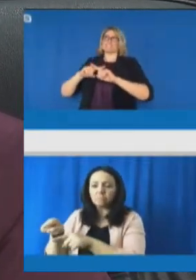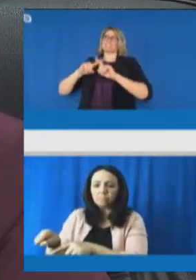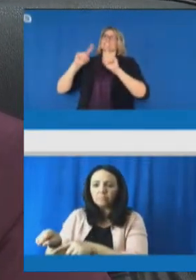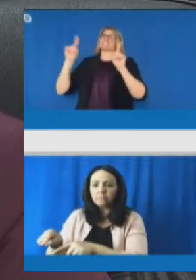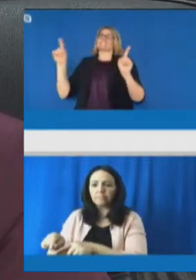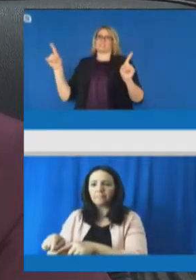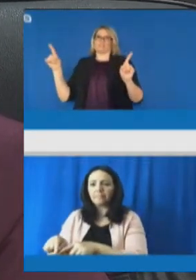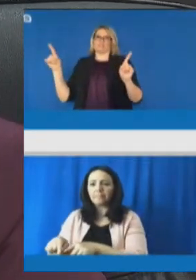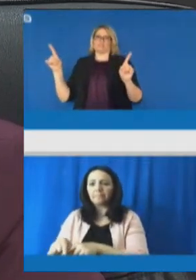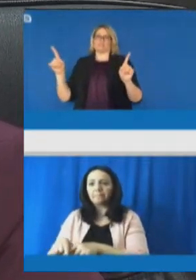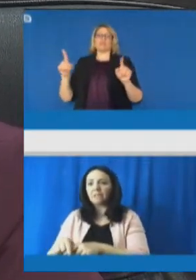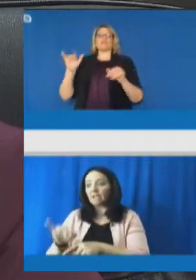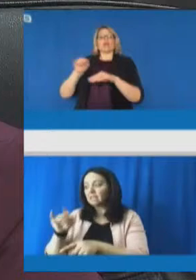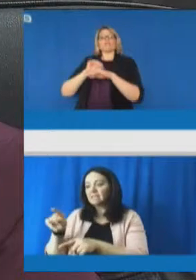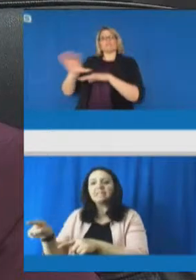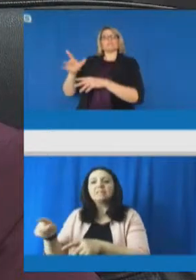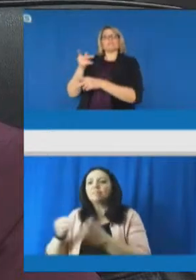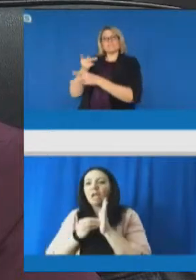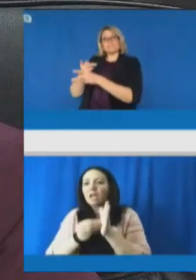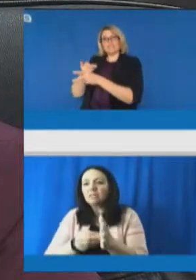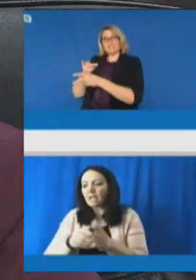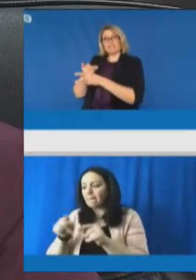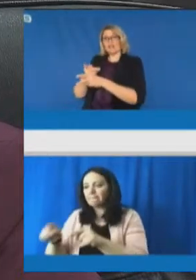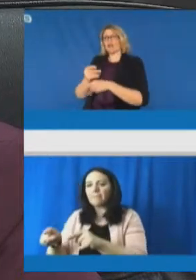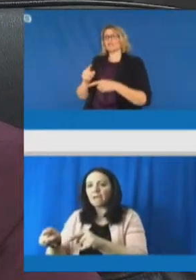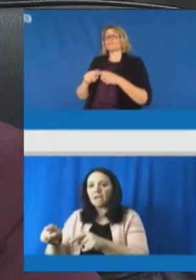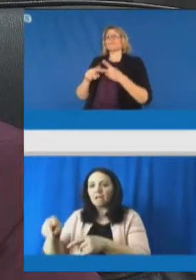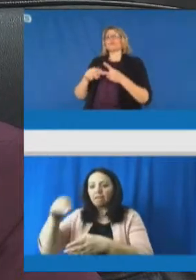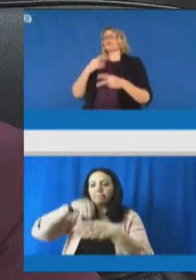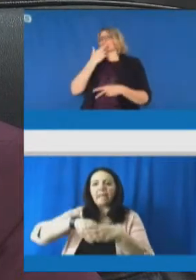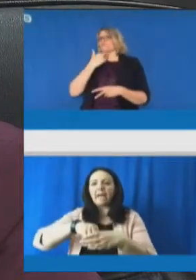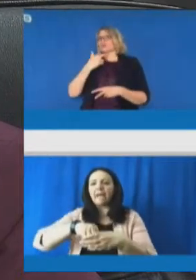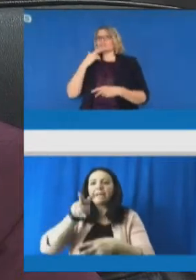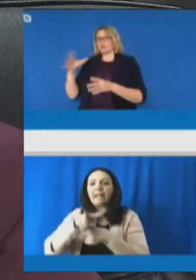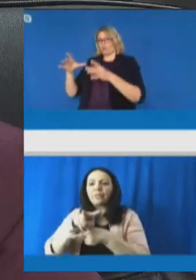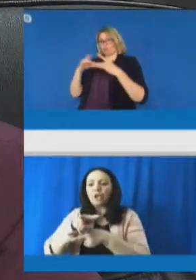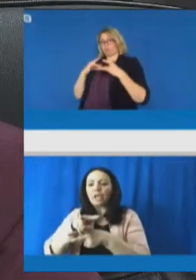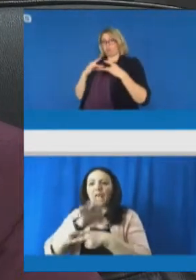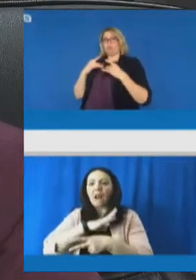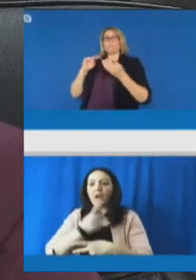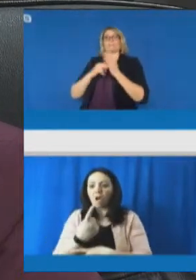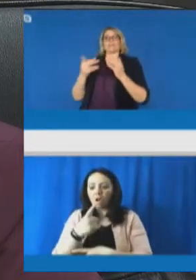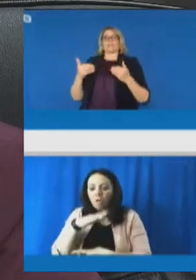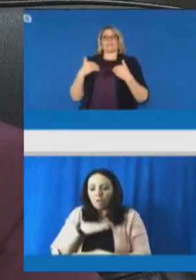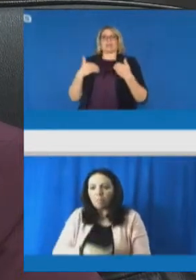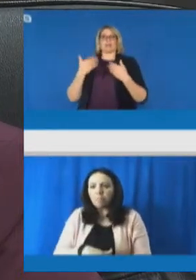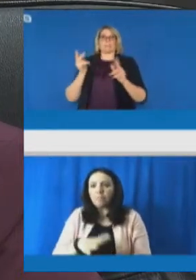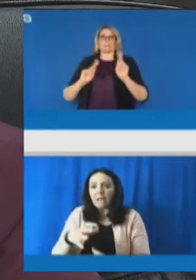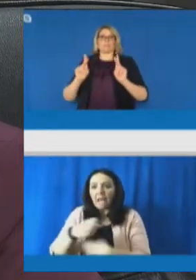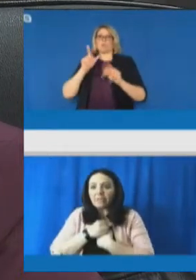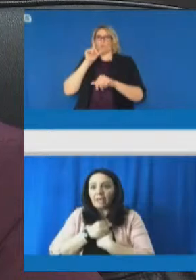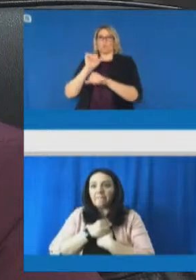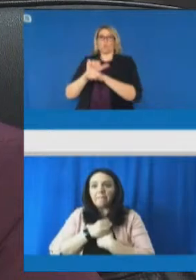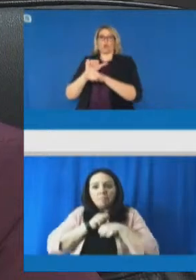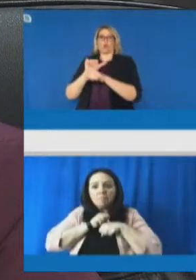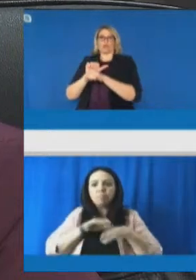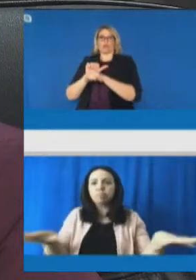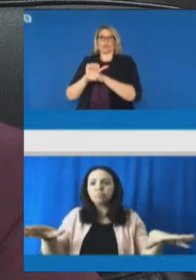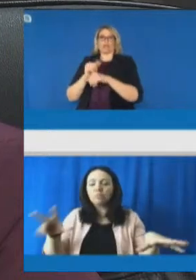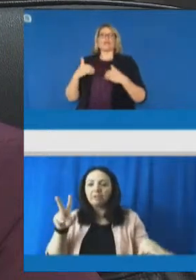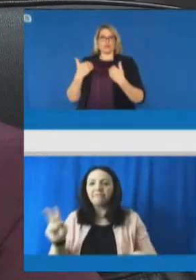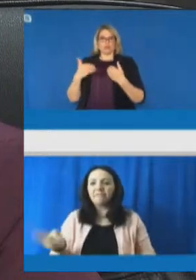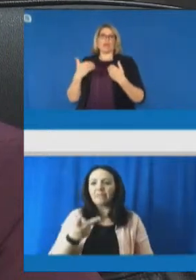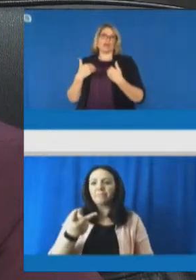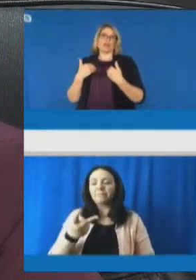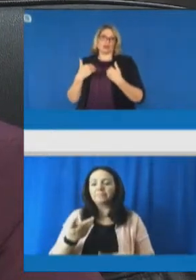evolve and change because of the variants and because of information that we're getting from other jurisdictions. But as of right now, we're comfortable with the plan the way